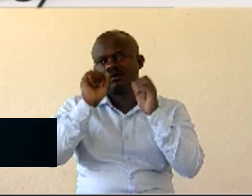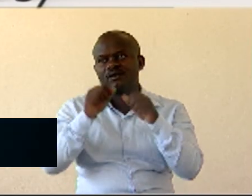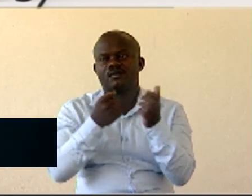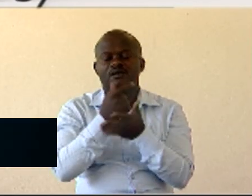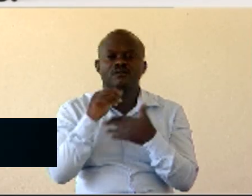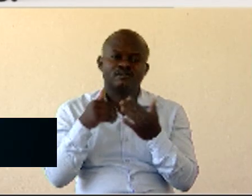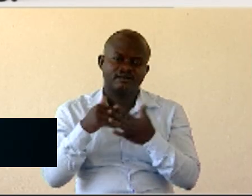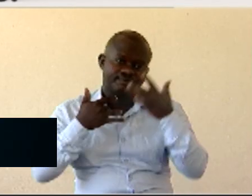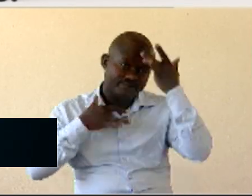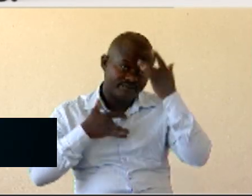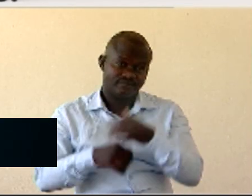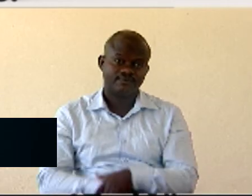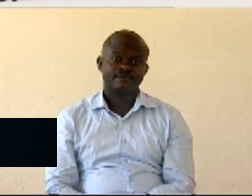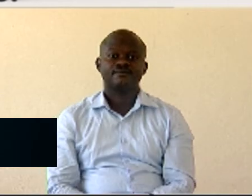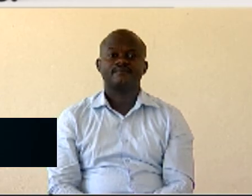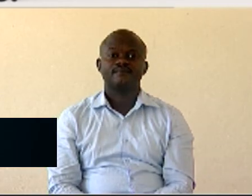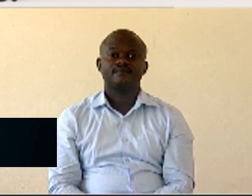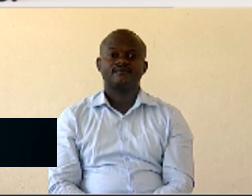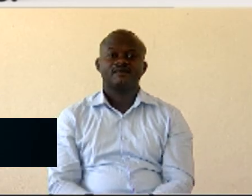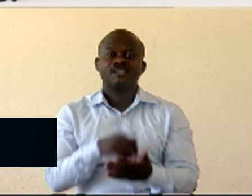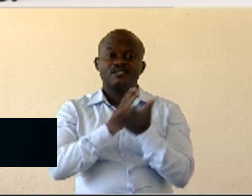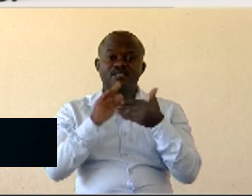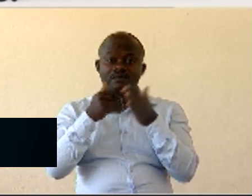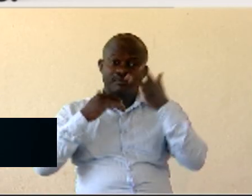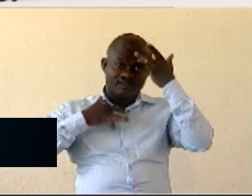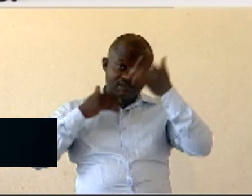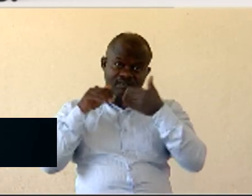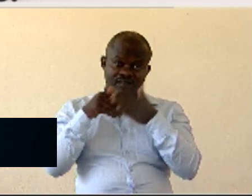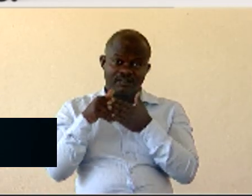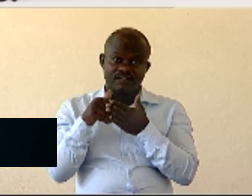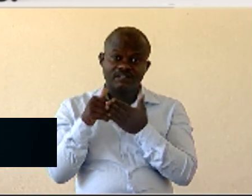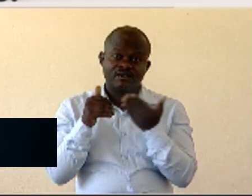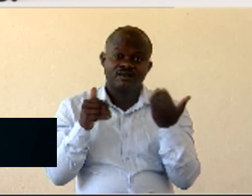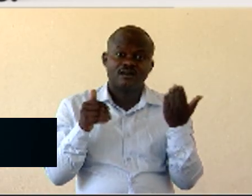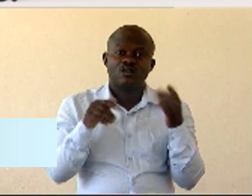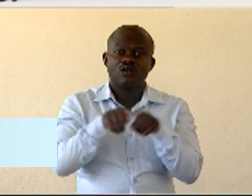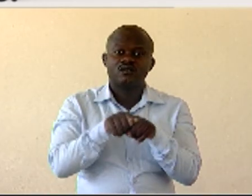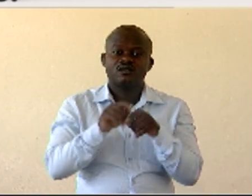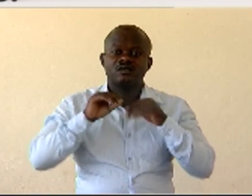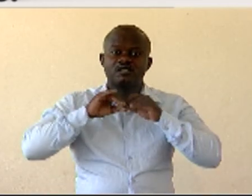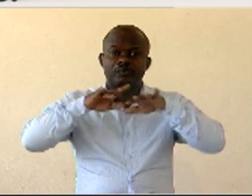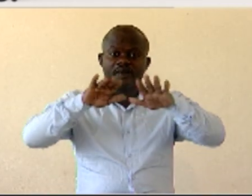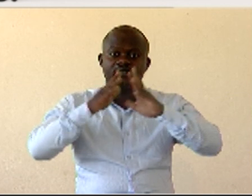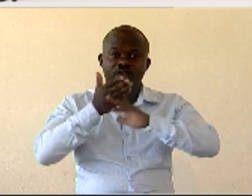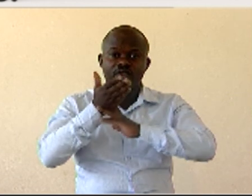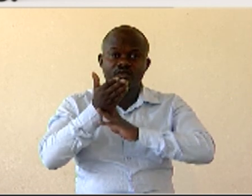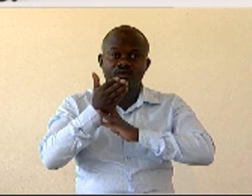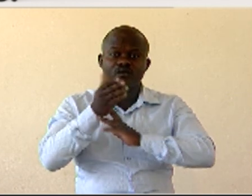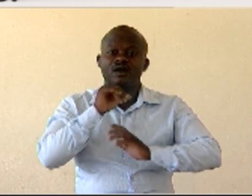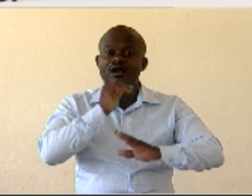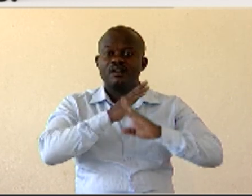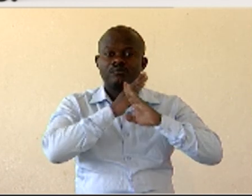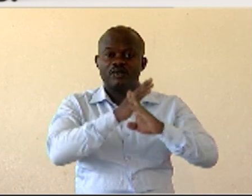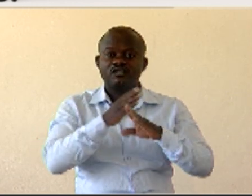the disease. Some of the infectious diseases, some of the infections can also be spread through unprotected